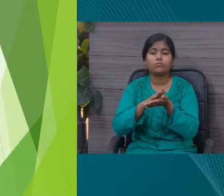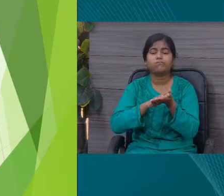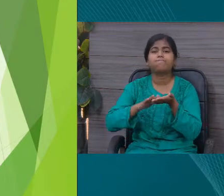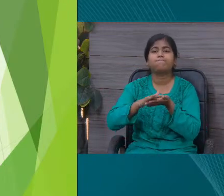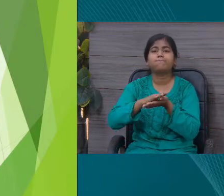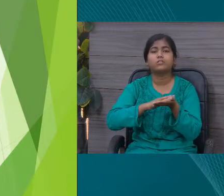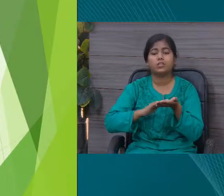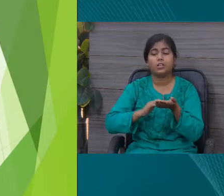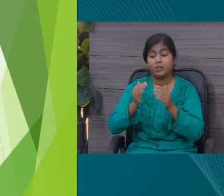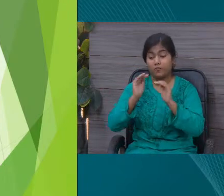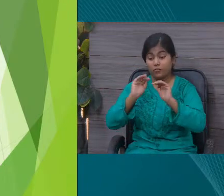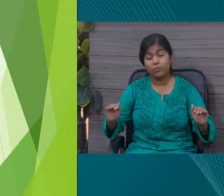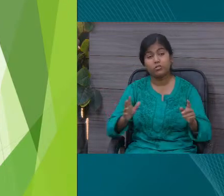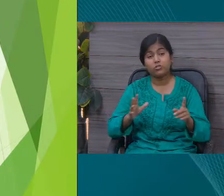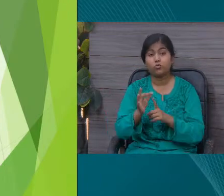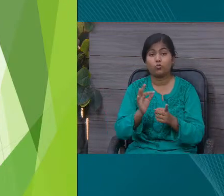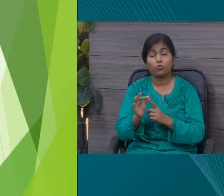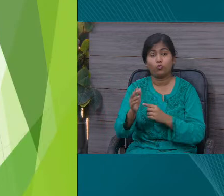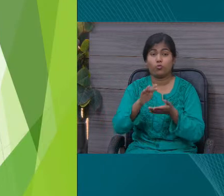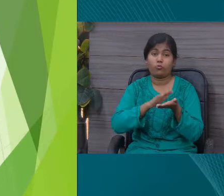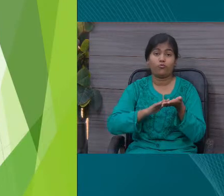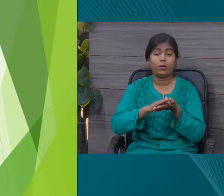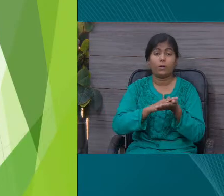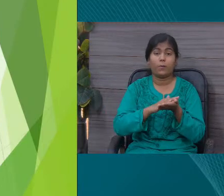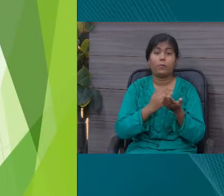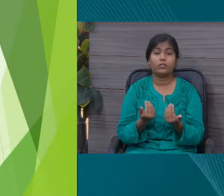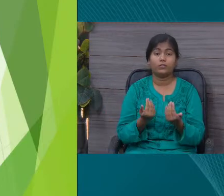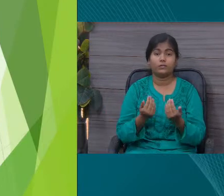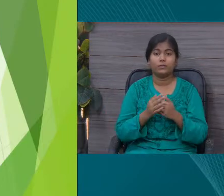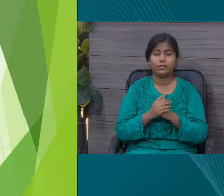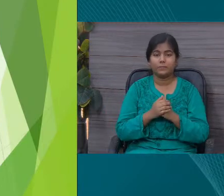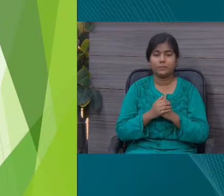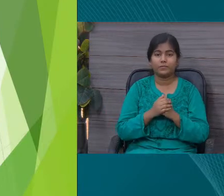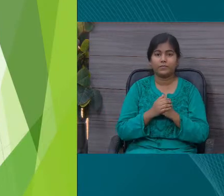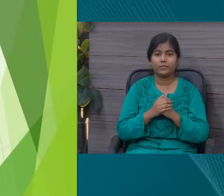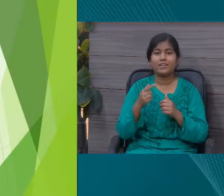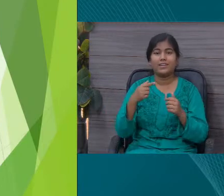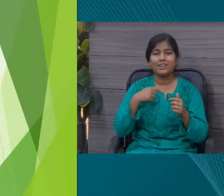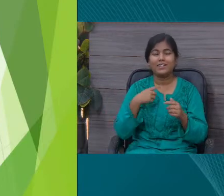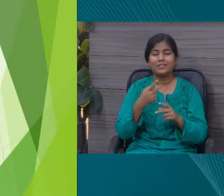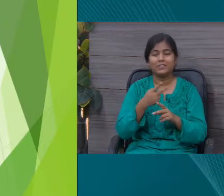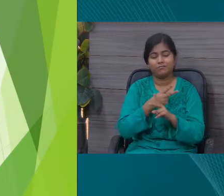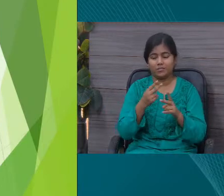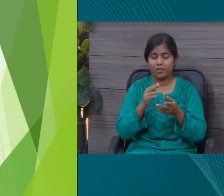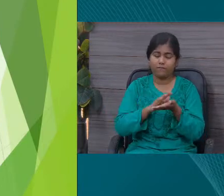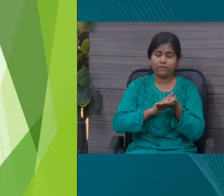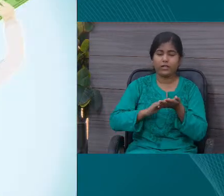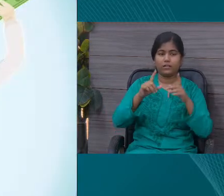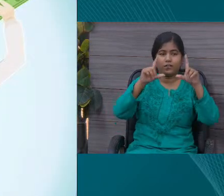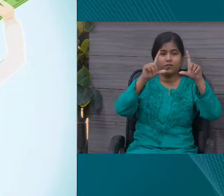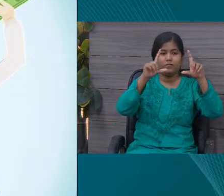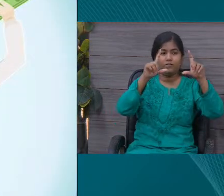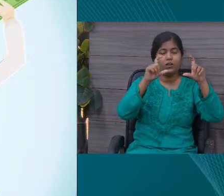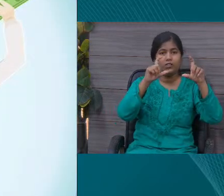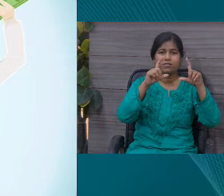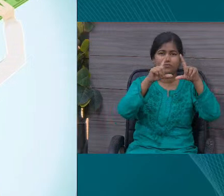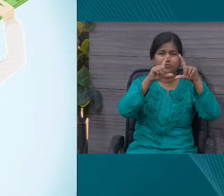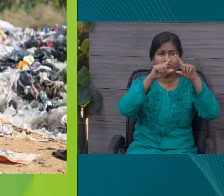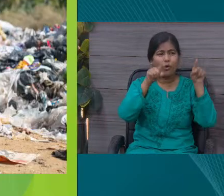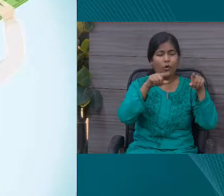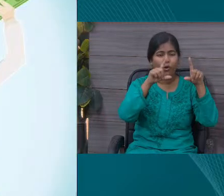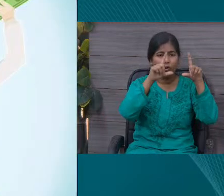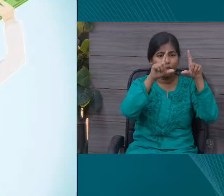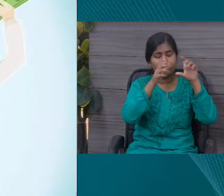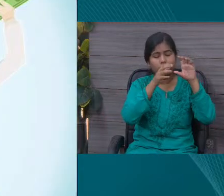children with visual impairment can feel the flashcard, and they can then visualize it, that what the image is trying